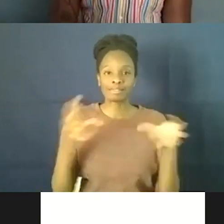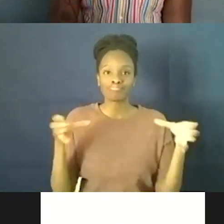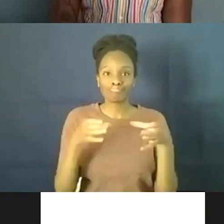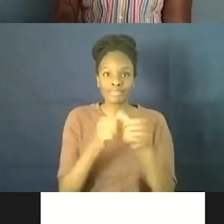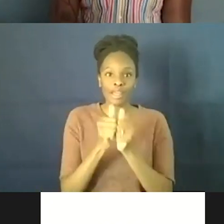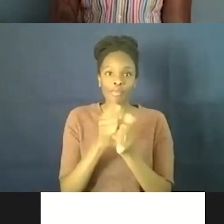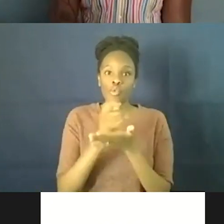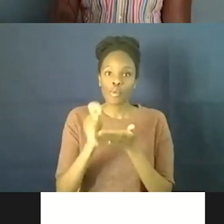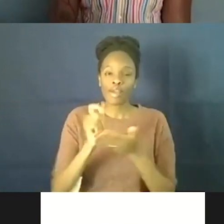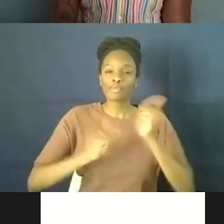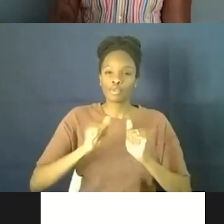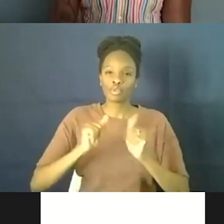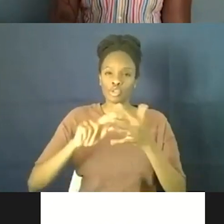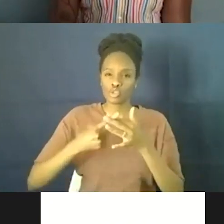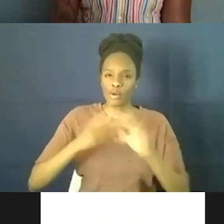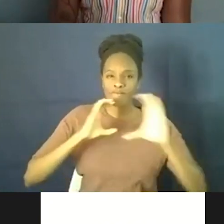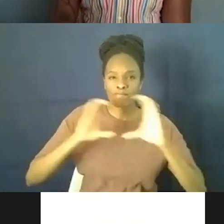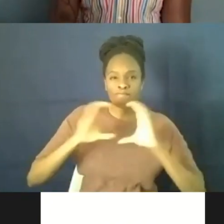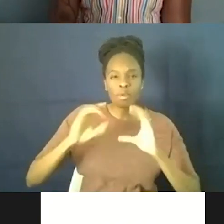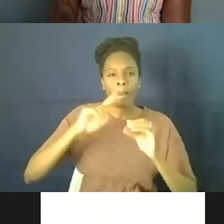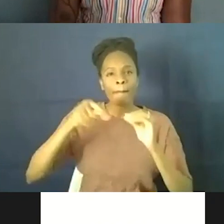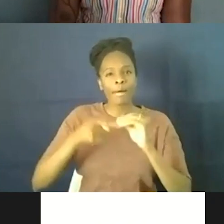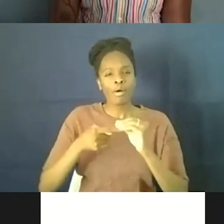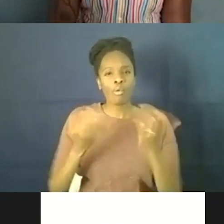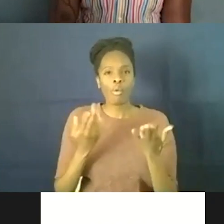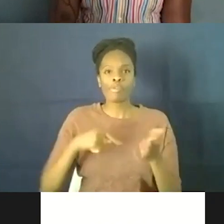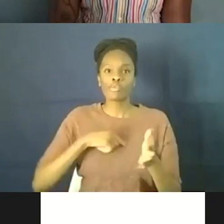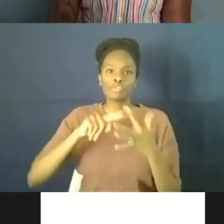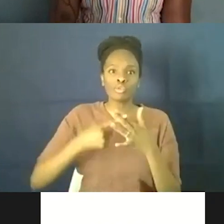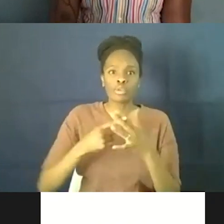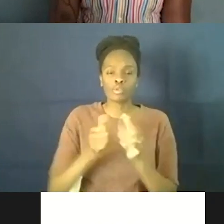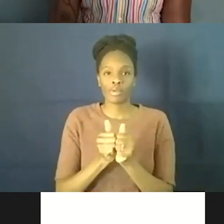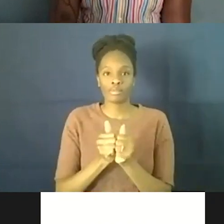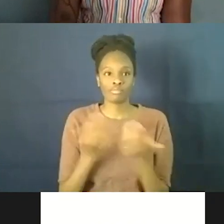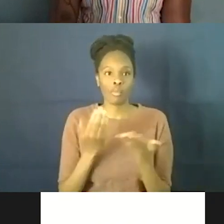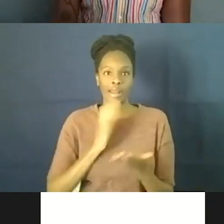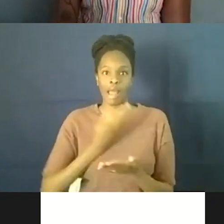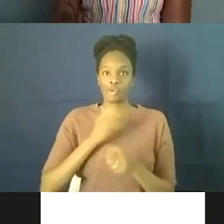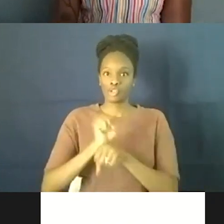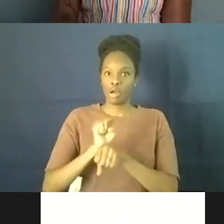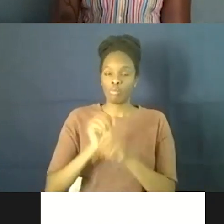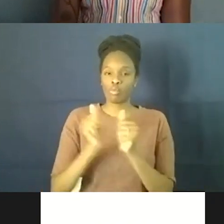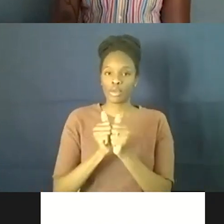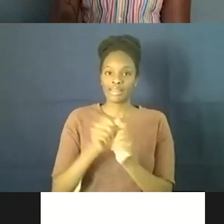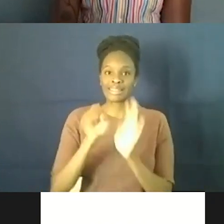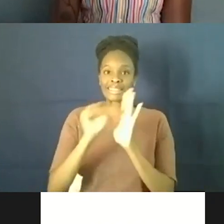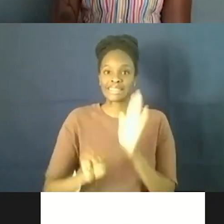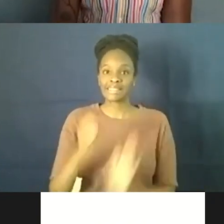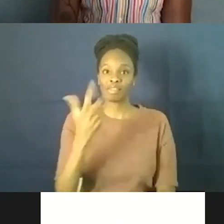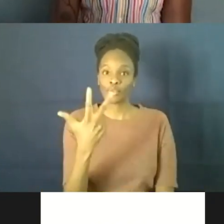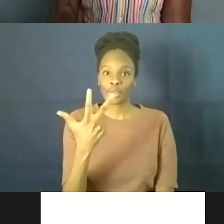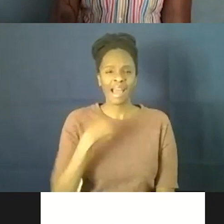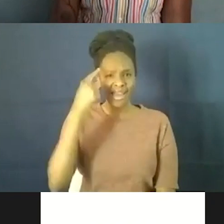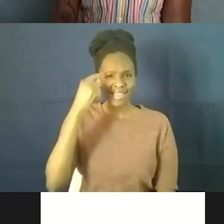let's start our conversation about what we came in with, you know, what our job was on season 3. And I think we have a little clip to